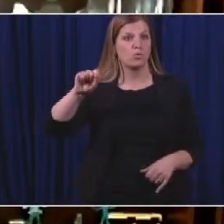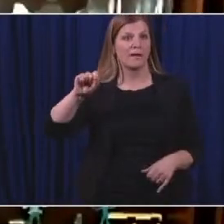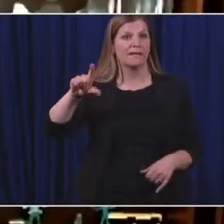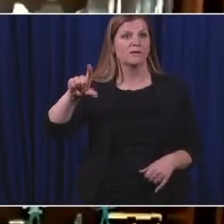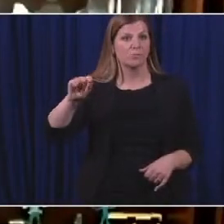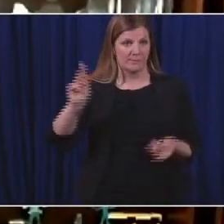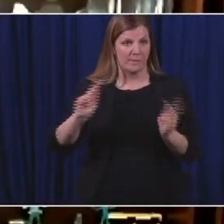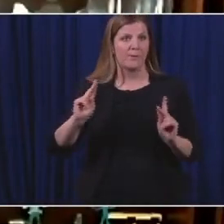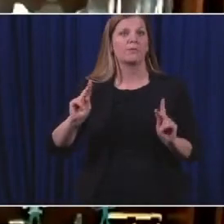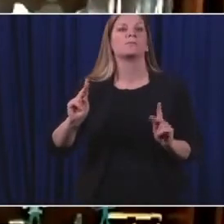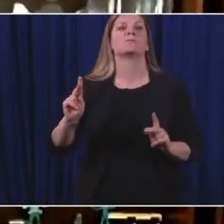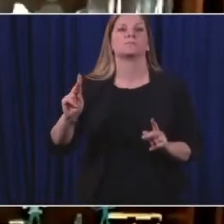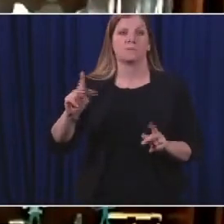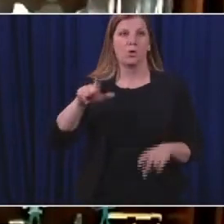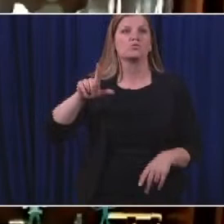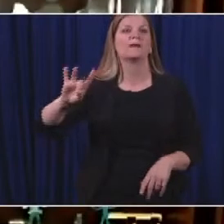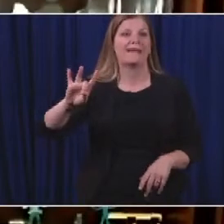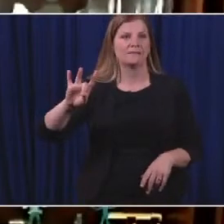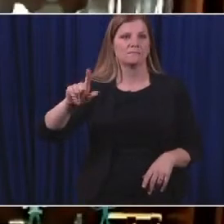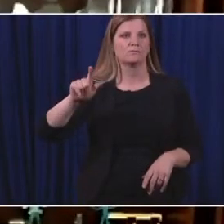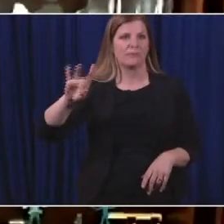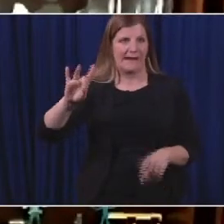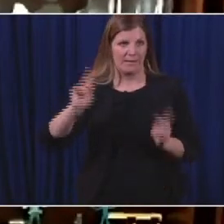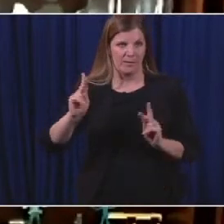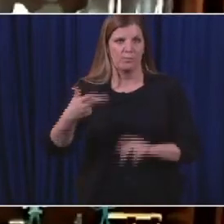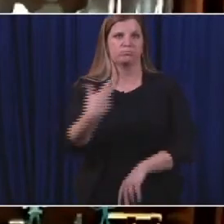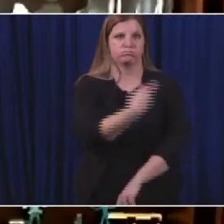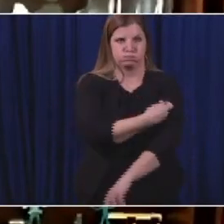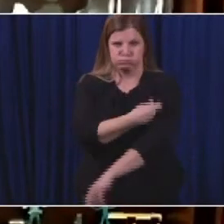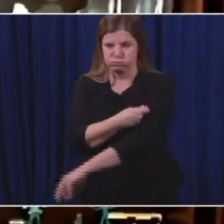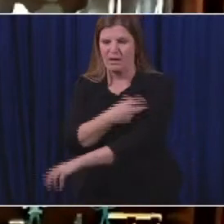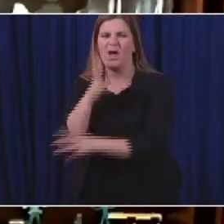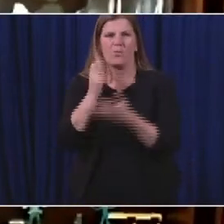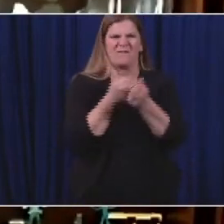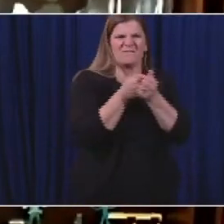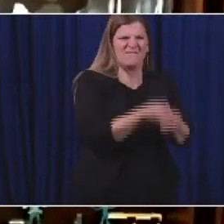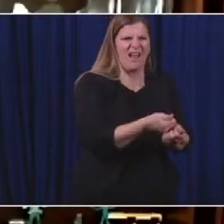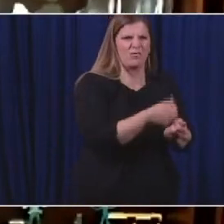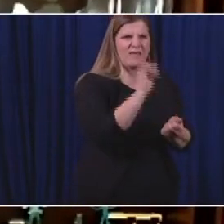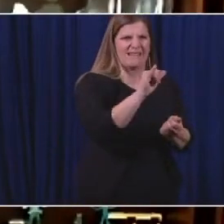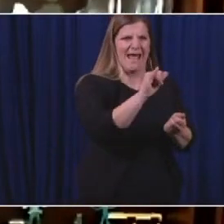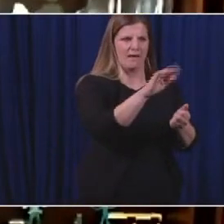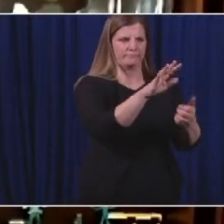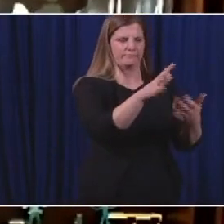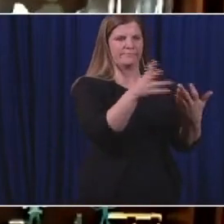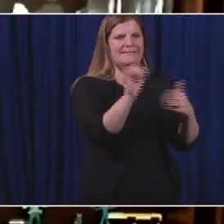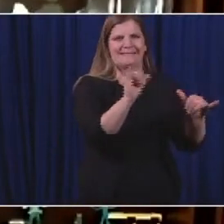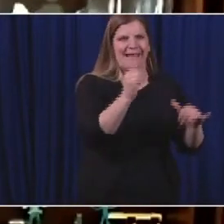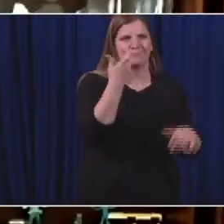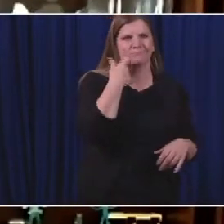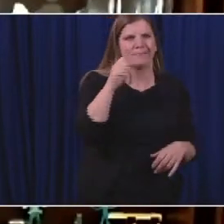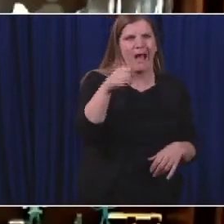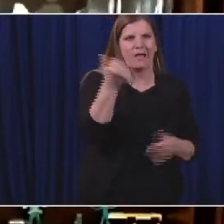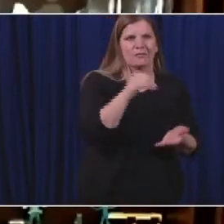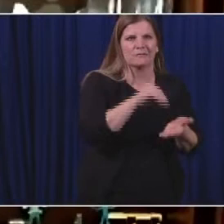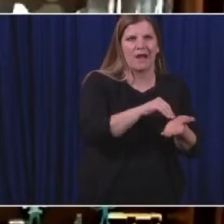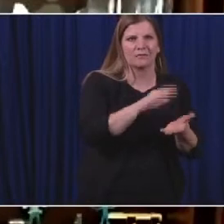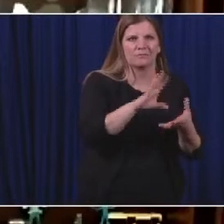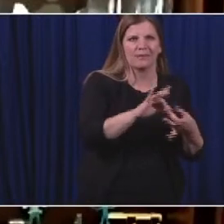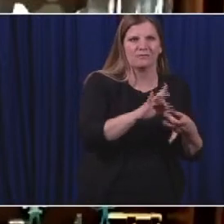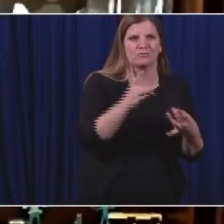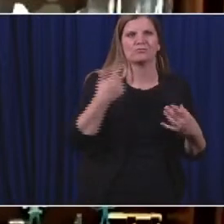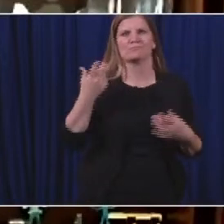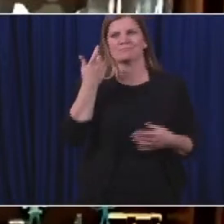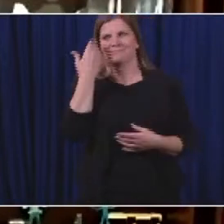much following the outline and playbook that Dr. Thomas talked about over the weekend. We had dry runs to make sure that our systems were up and